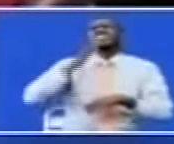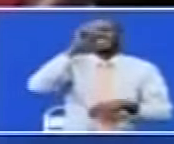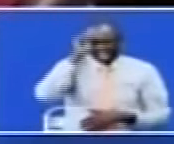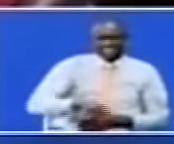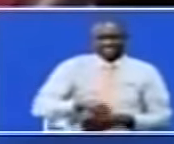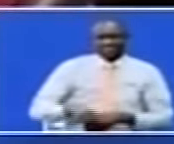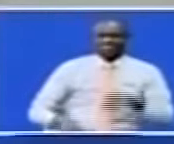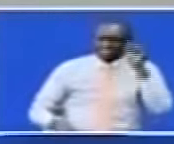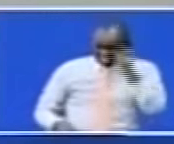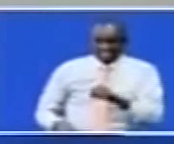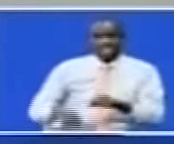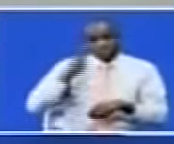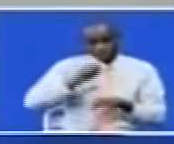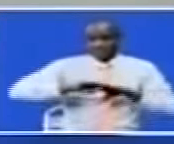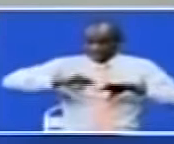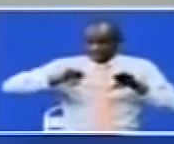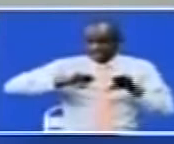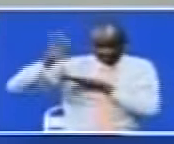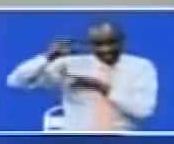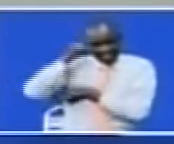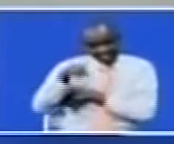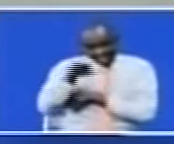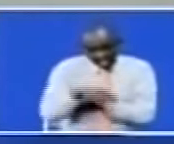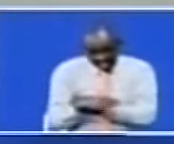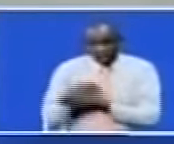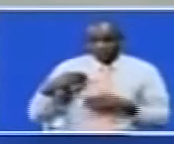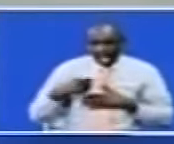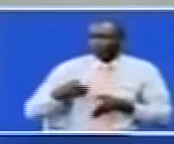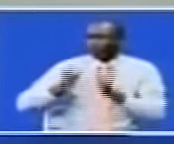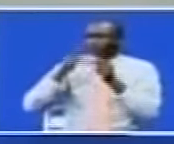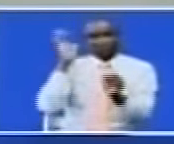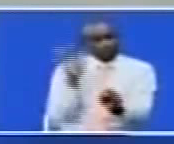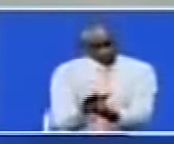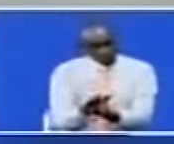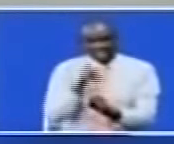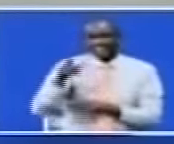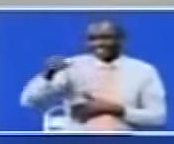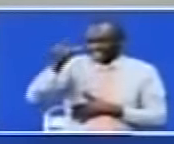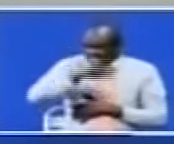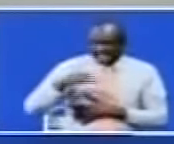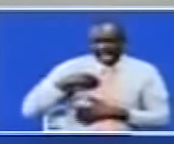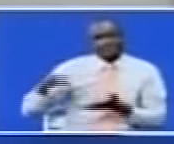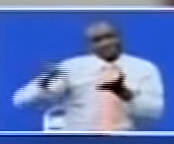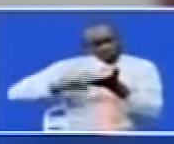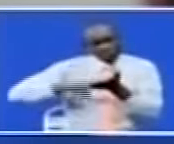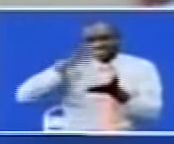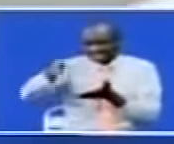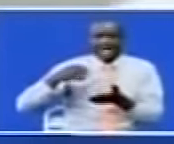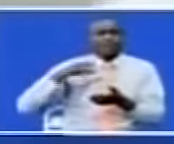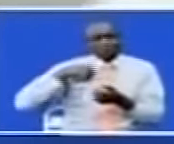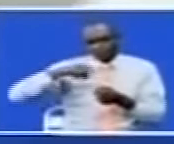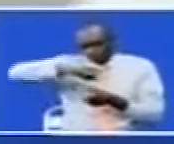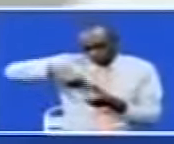Definitely. North Rift, we say, is the region of unparalleled opportunity. This is the region with resources that have never been